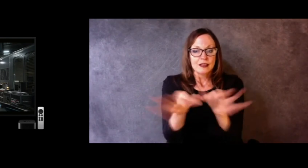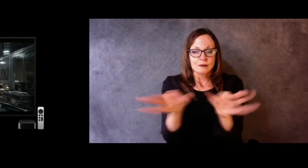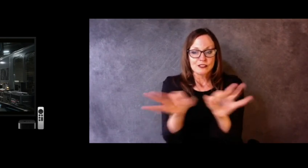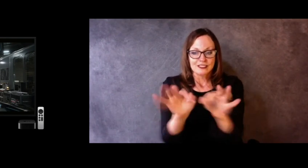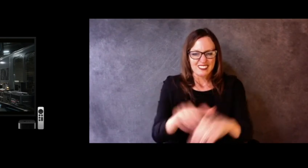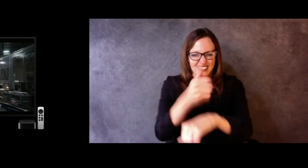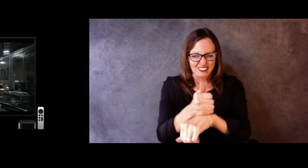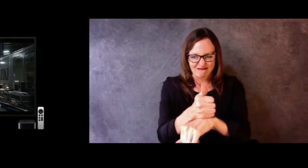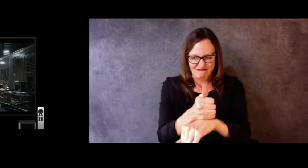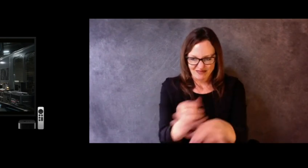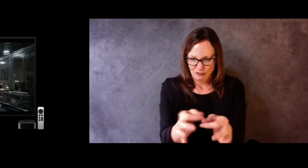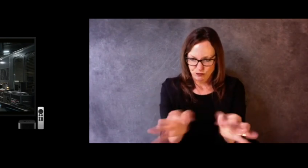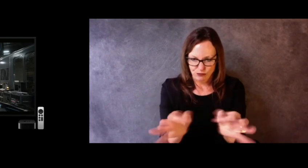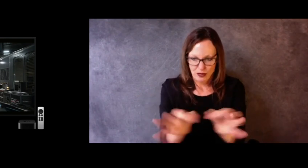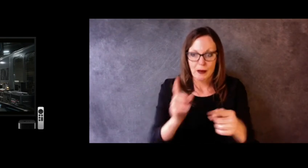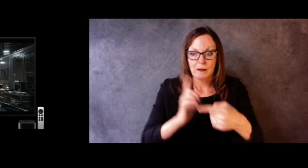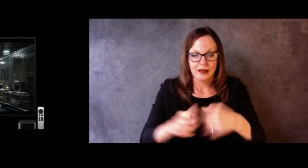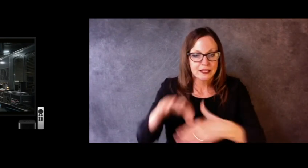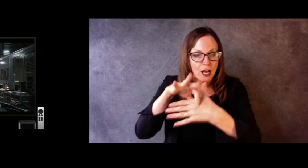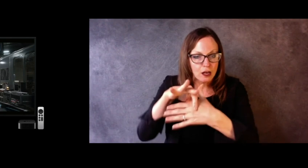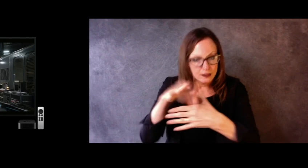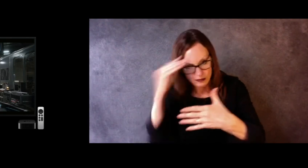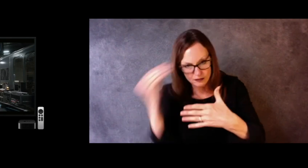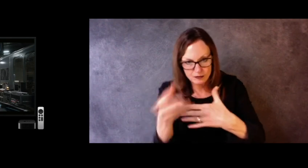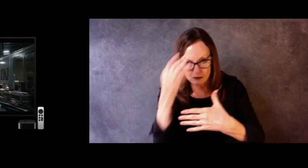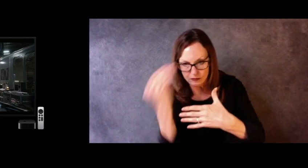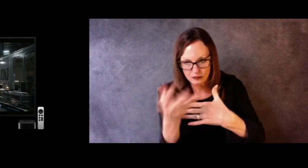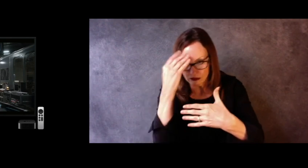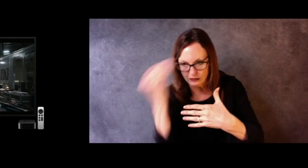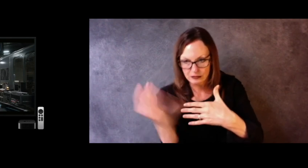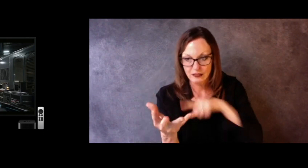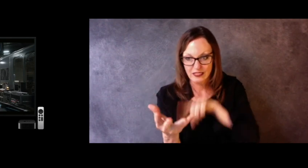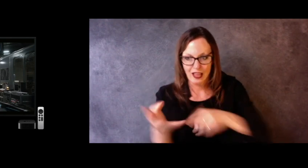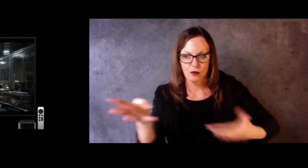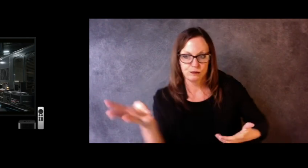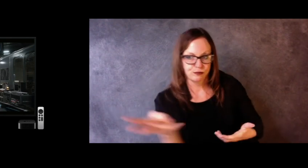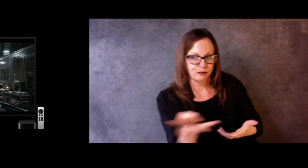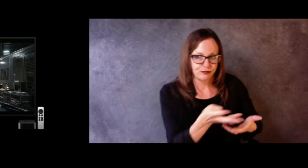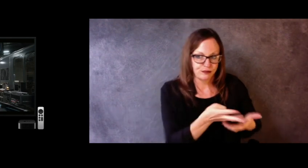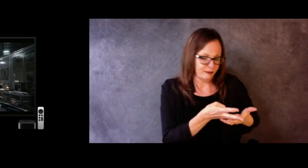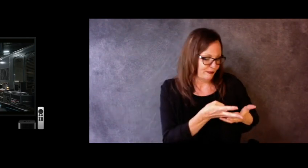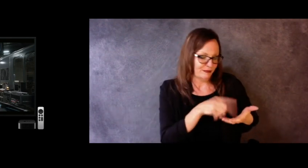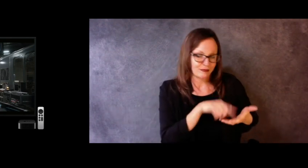accessible. Just go to Media Descriptions in the VoiceOver Rotor and choose between Braille, Speech, or